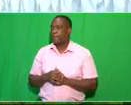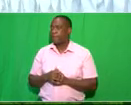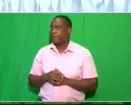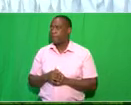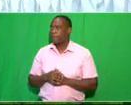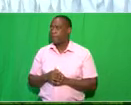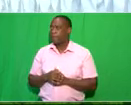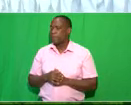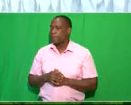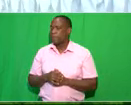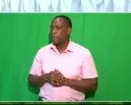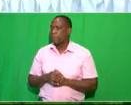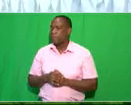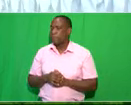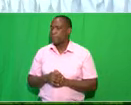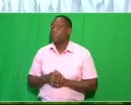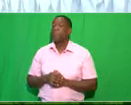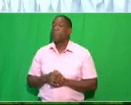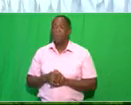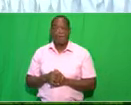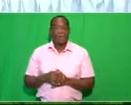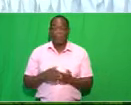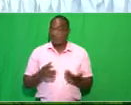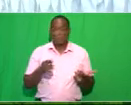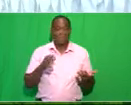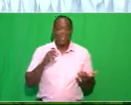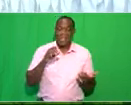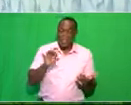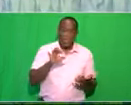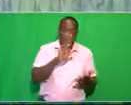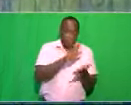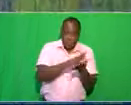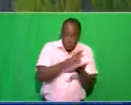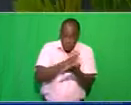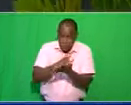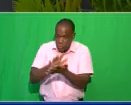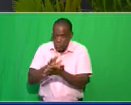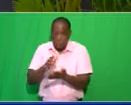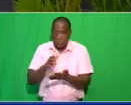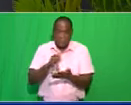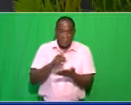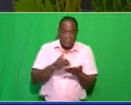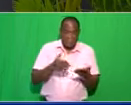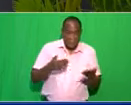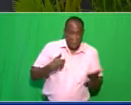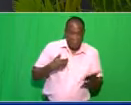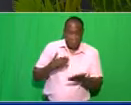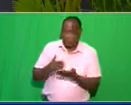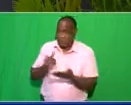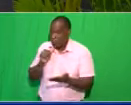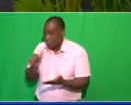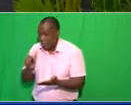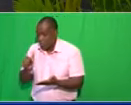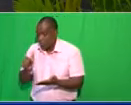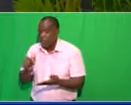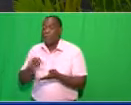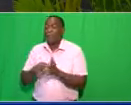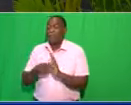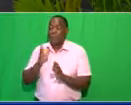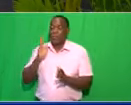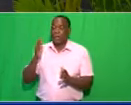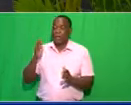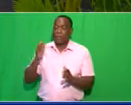same question. As long as you have differences, as Dr. Allen said, you're going to have people making choices. And how do